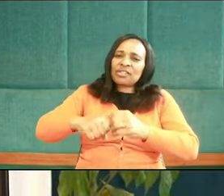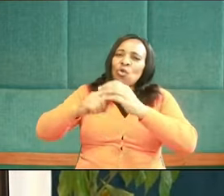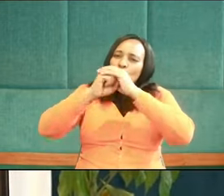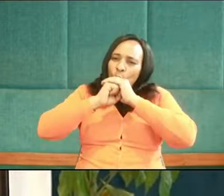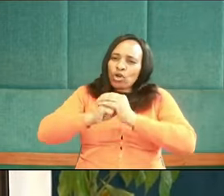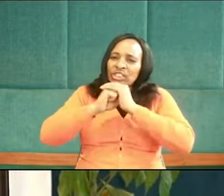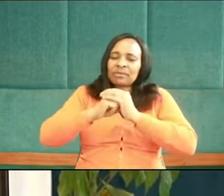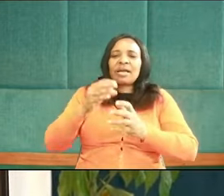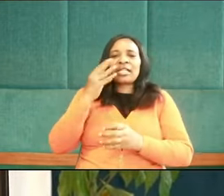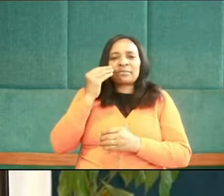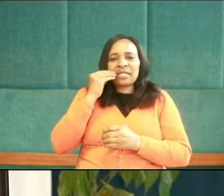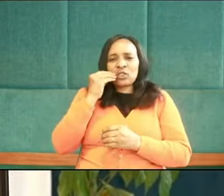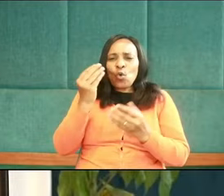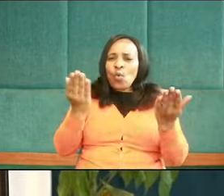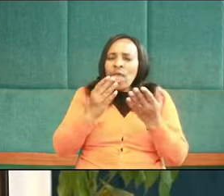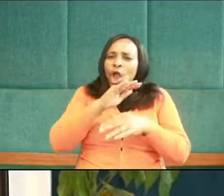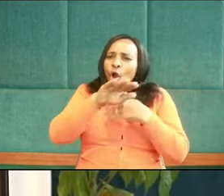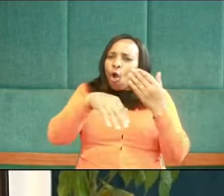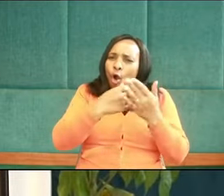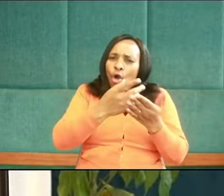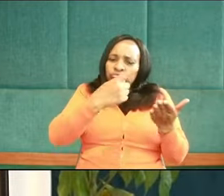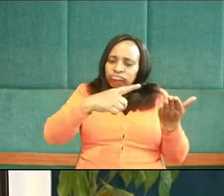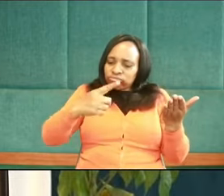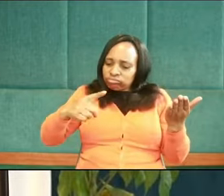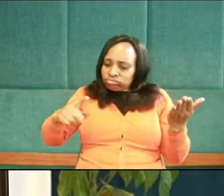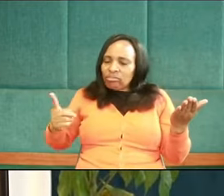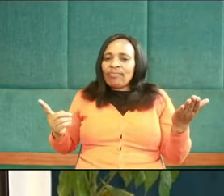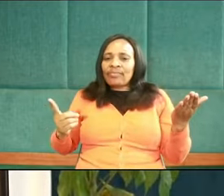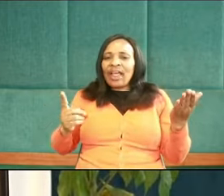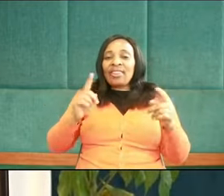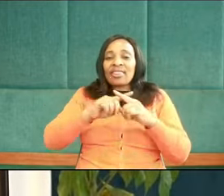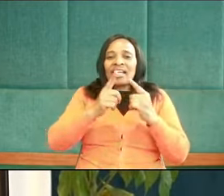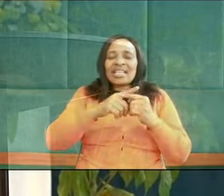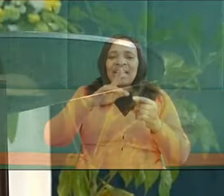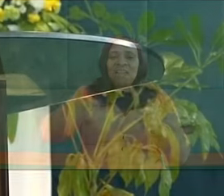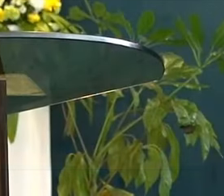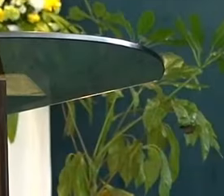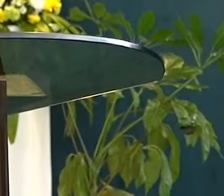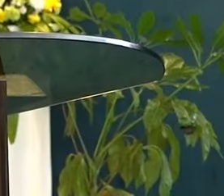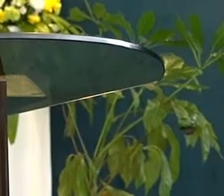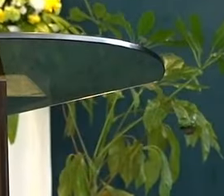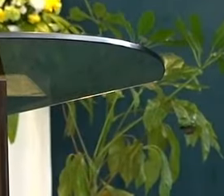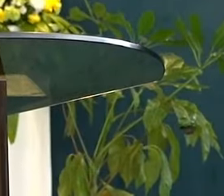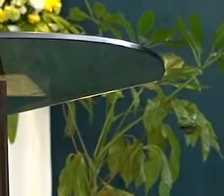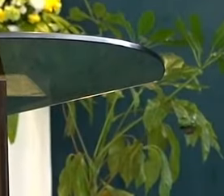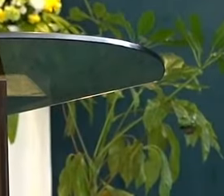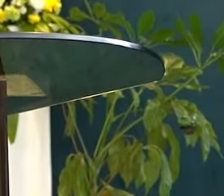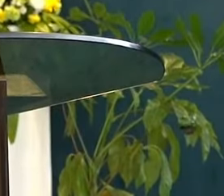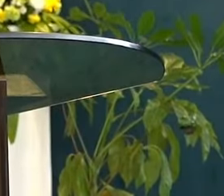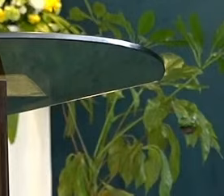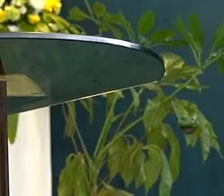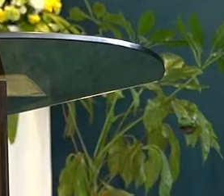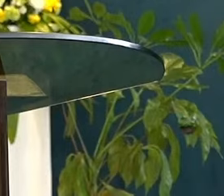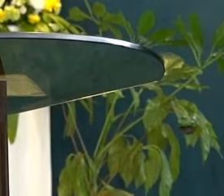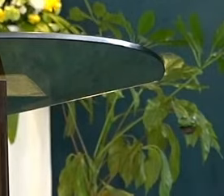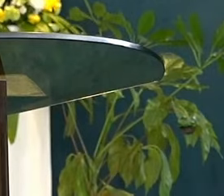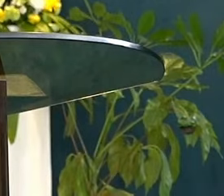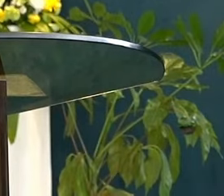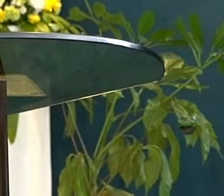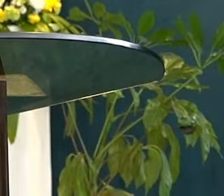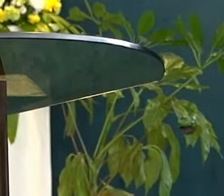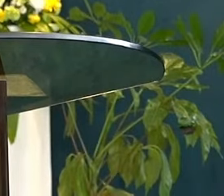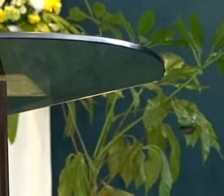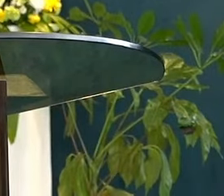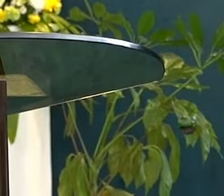experiences were all checked and they felt they were right with God on that basis. And so